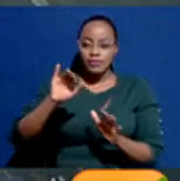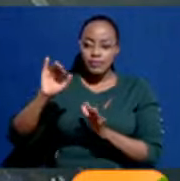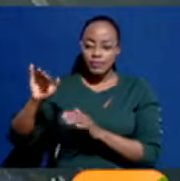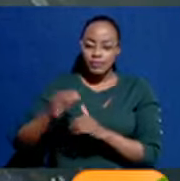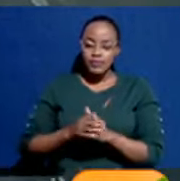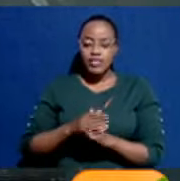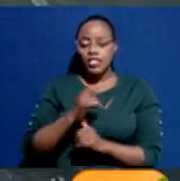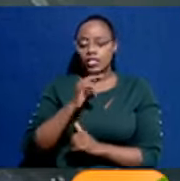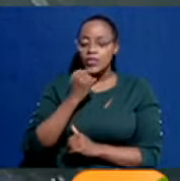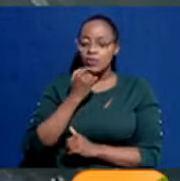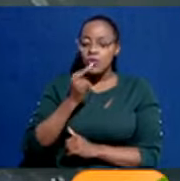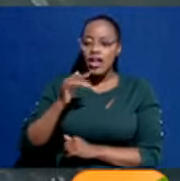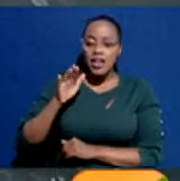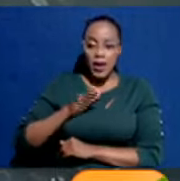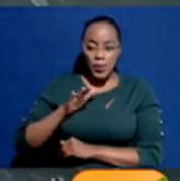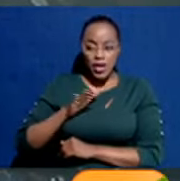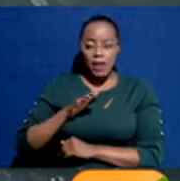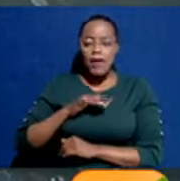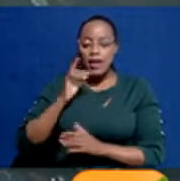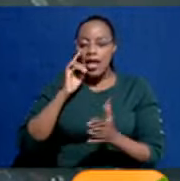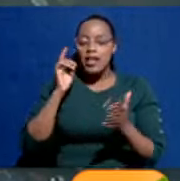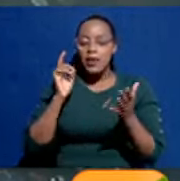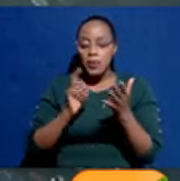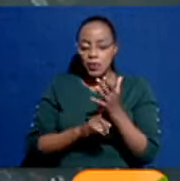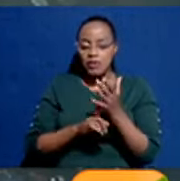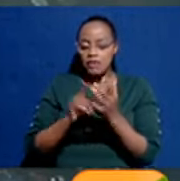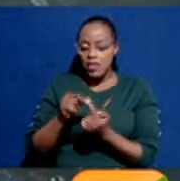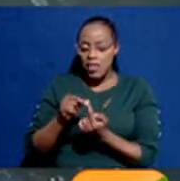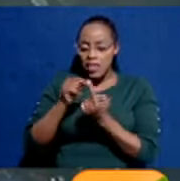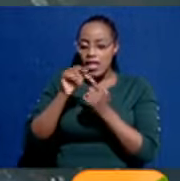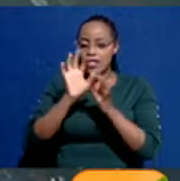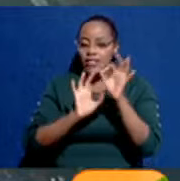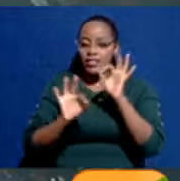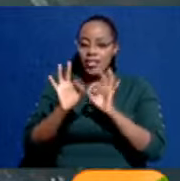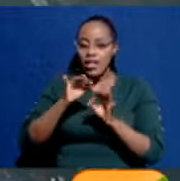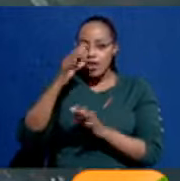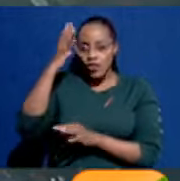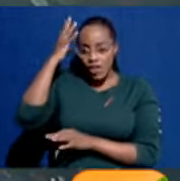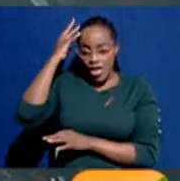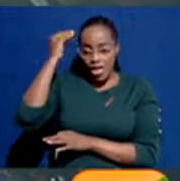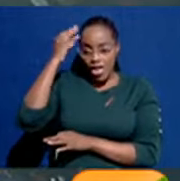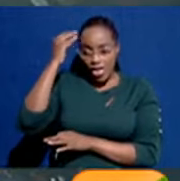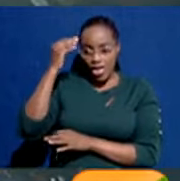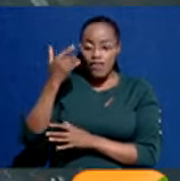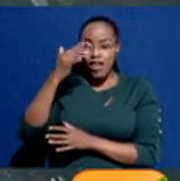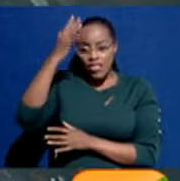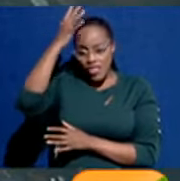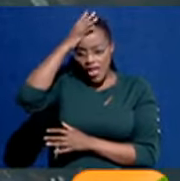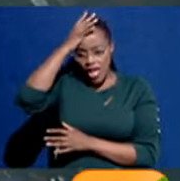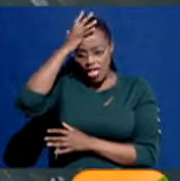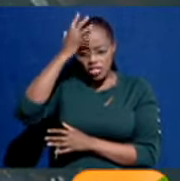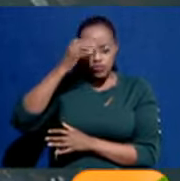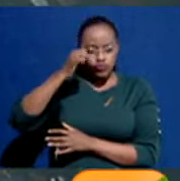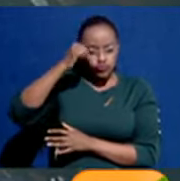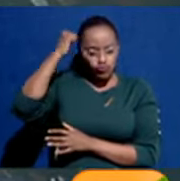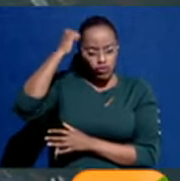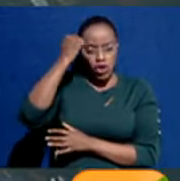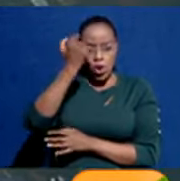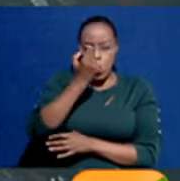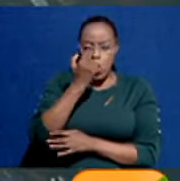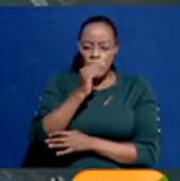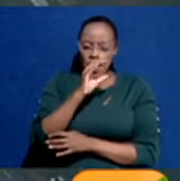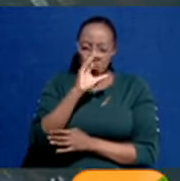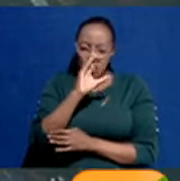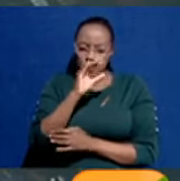Now, Turkana women are recognized for their unique style of hair, where the whole head is shaved, leaving only a